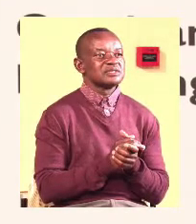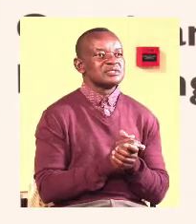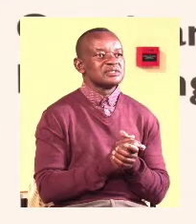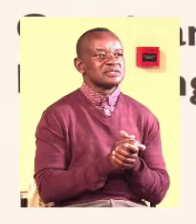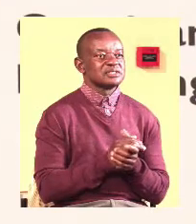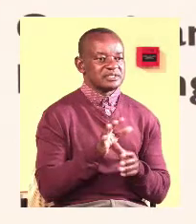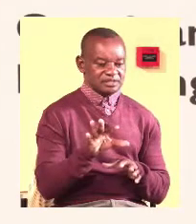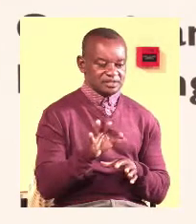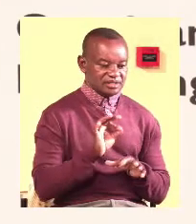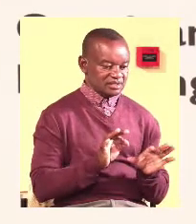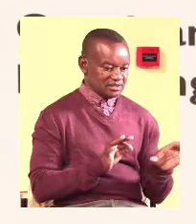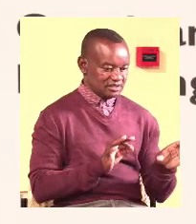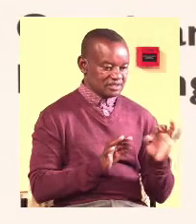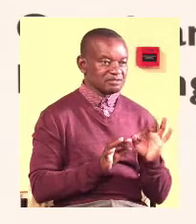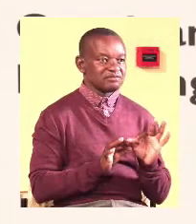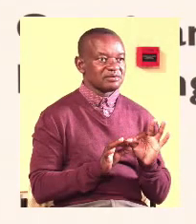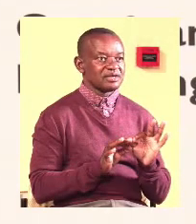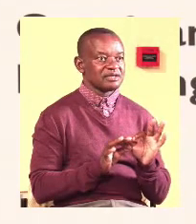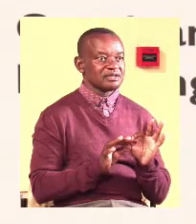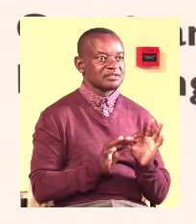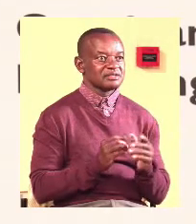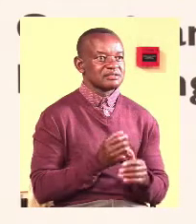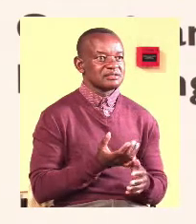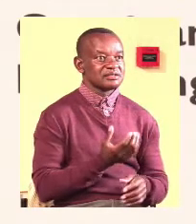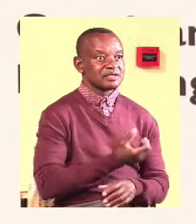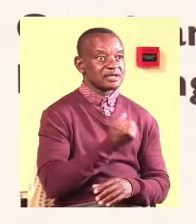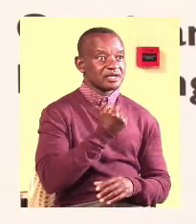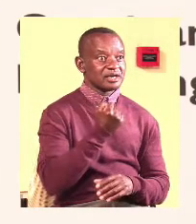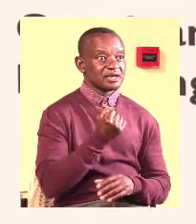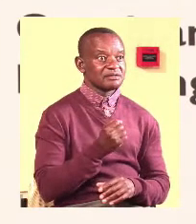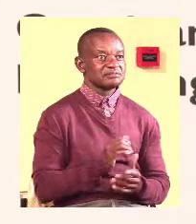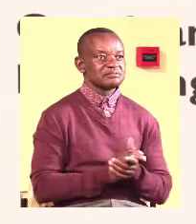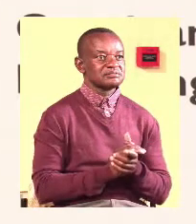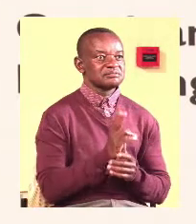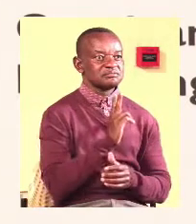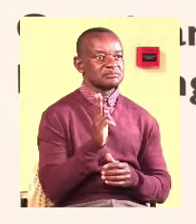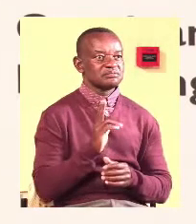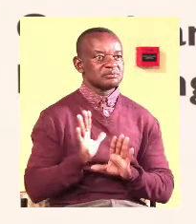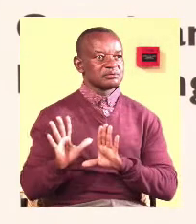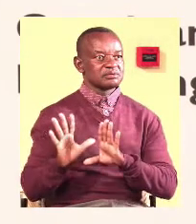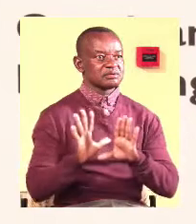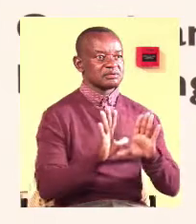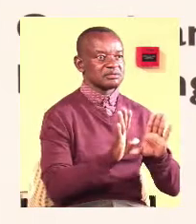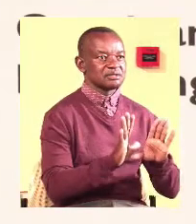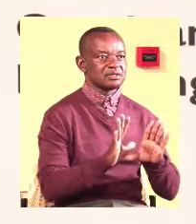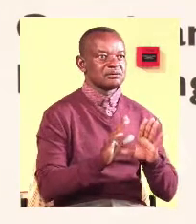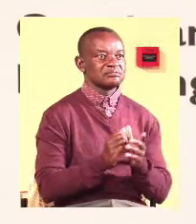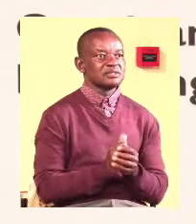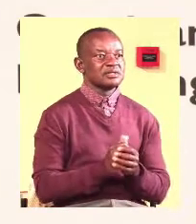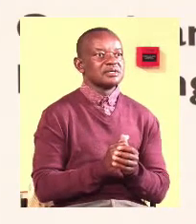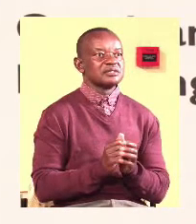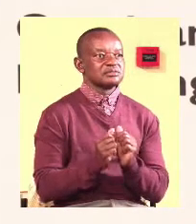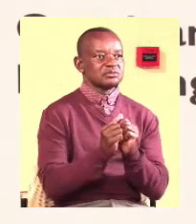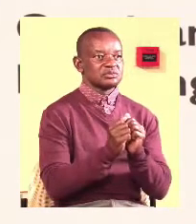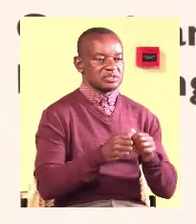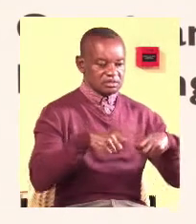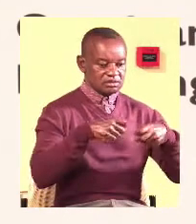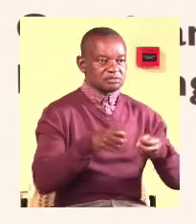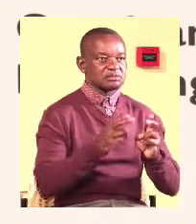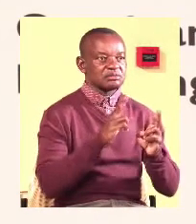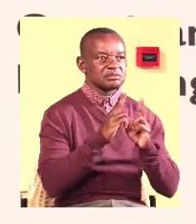specific community, then come together to identify what would be the possible solutions to that problem and how can we